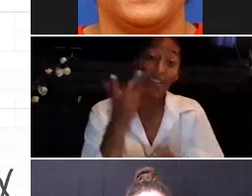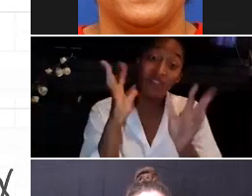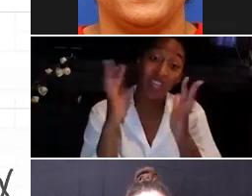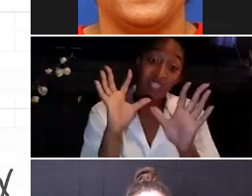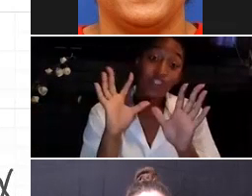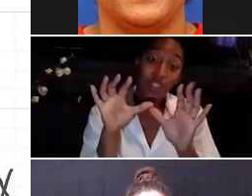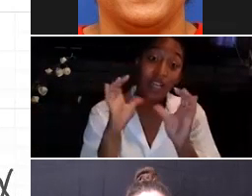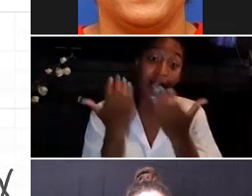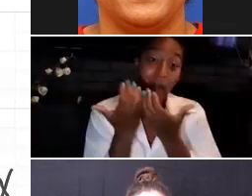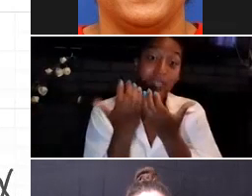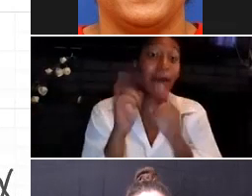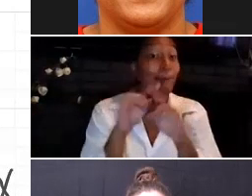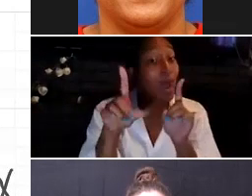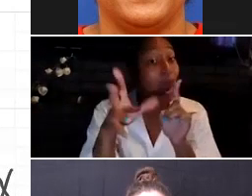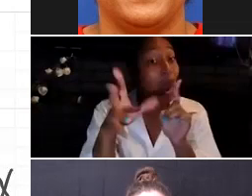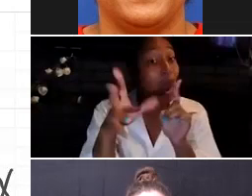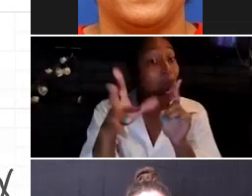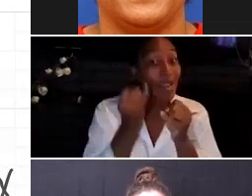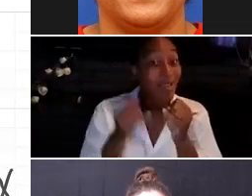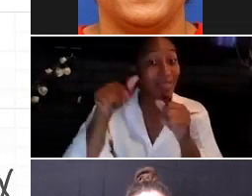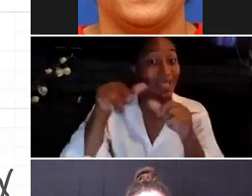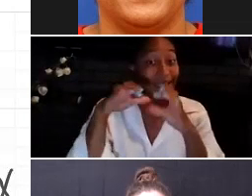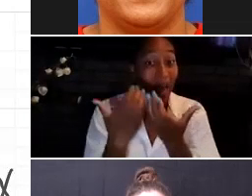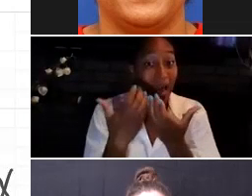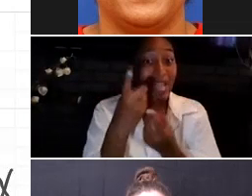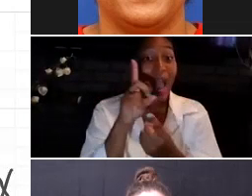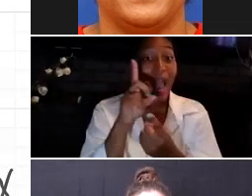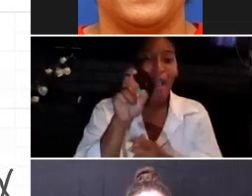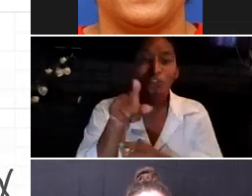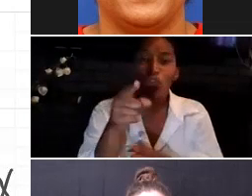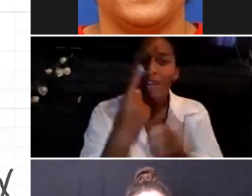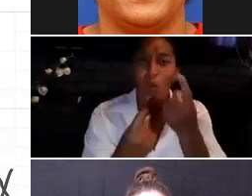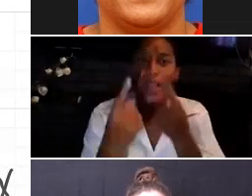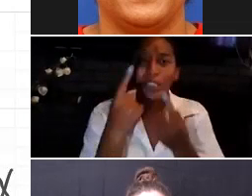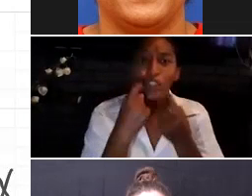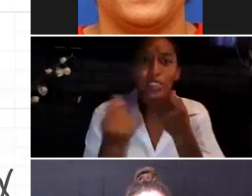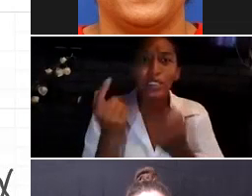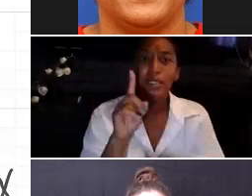So I'll end by asking if you have any questions for me.